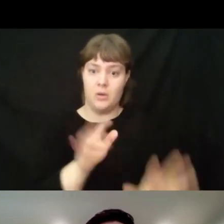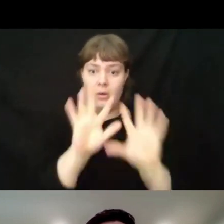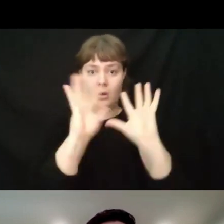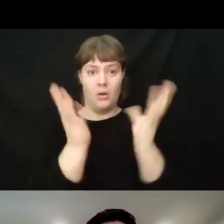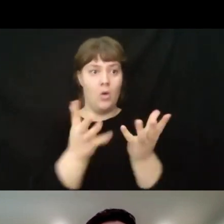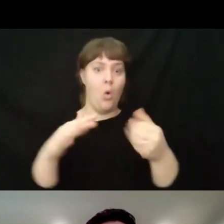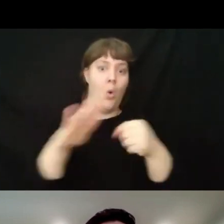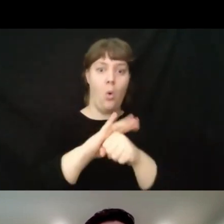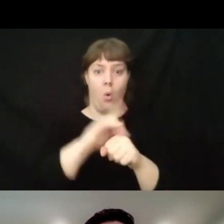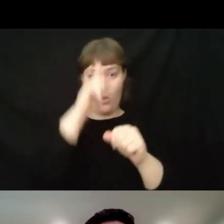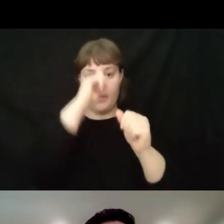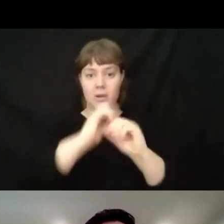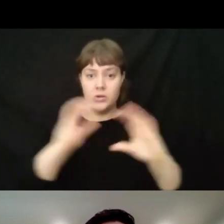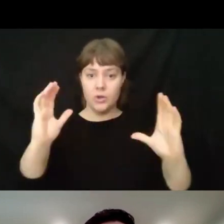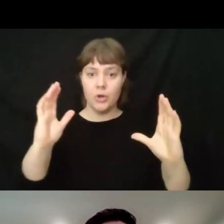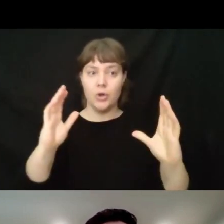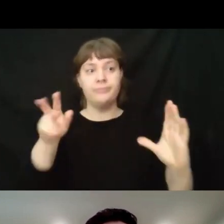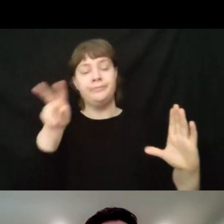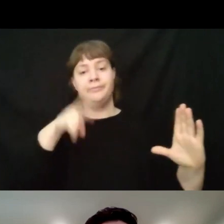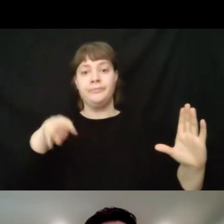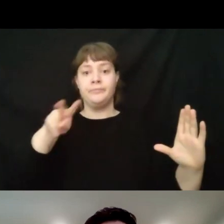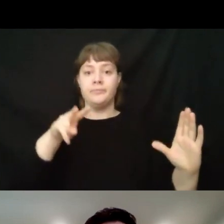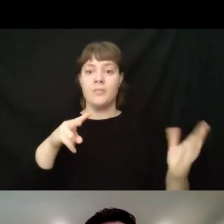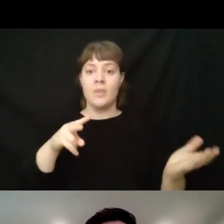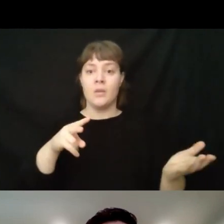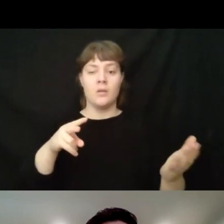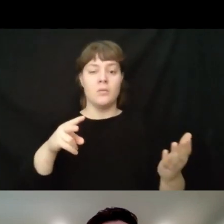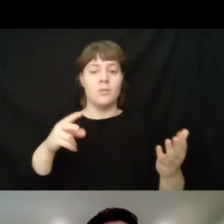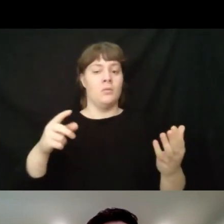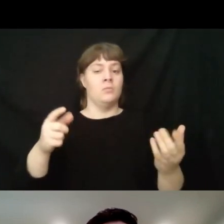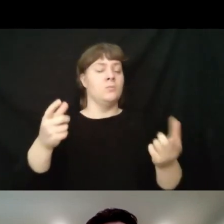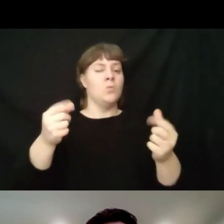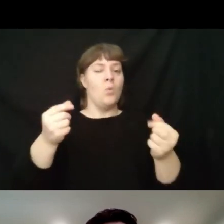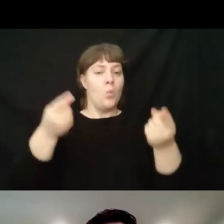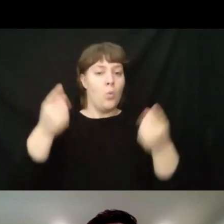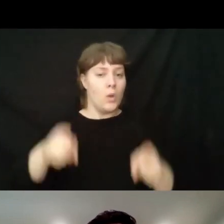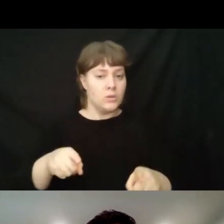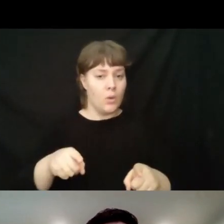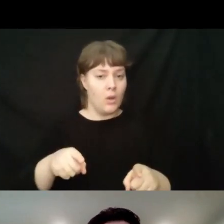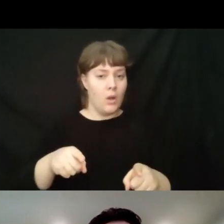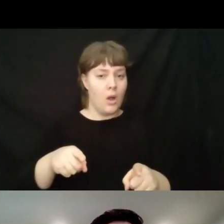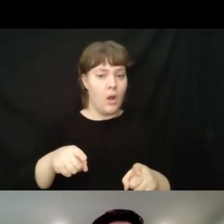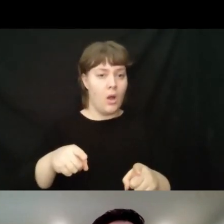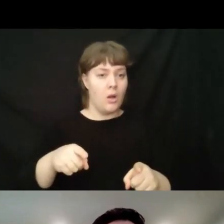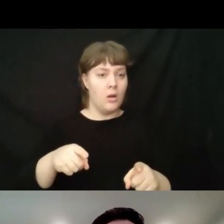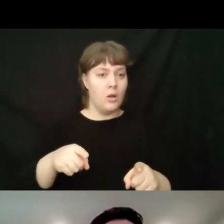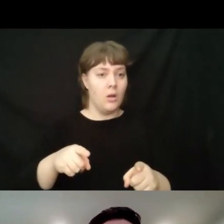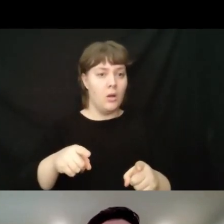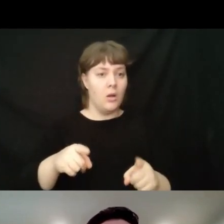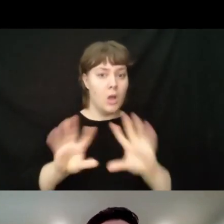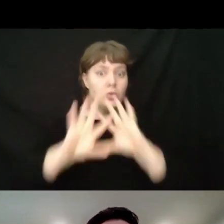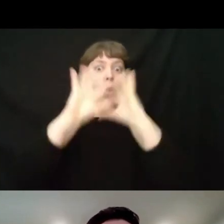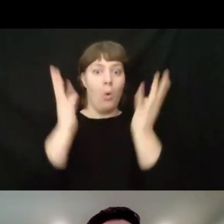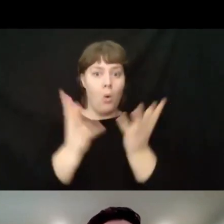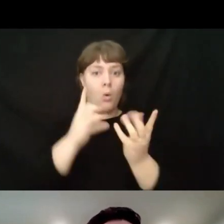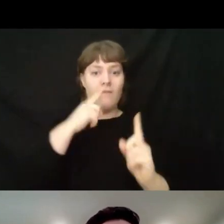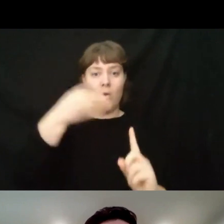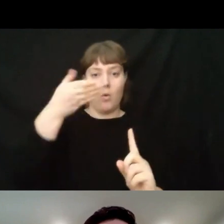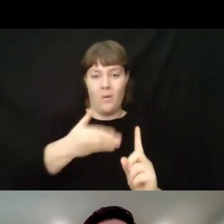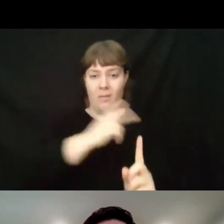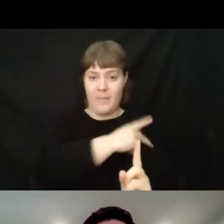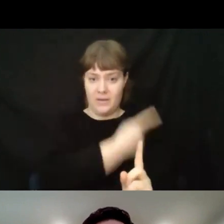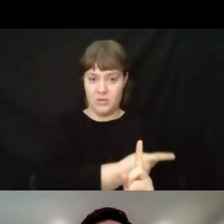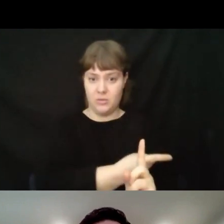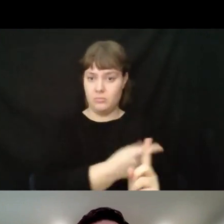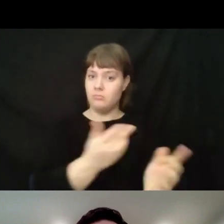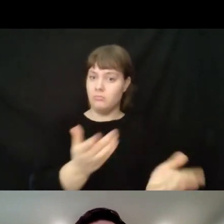say, what really is going on as a whole for the patient. And most